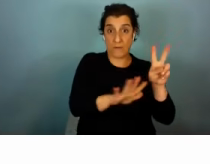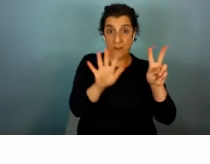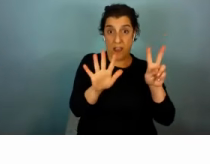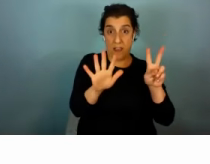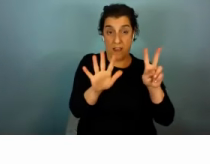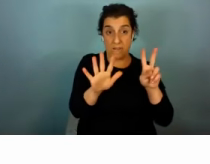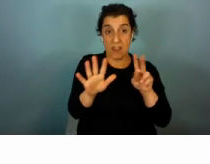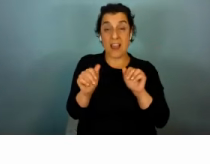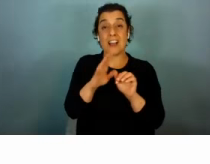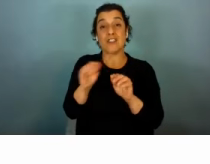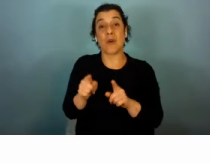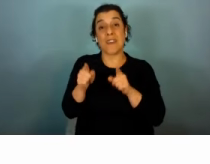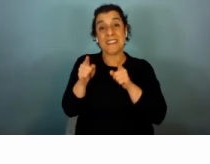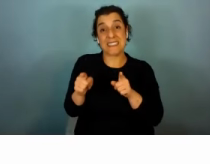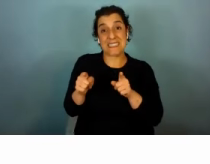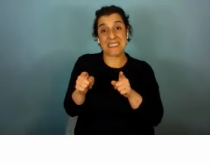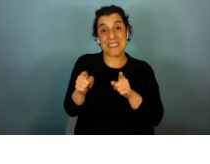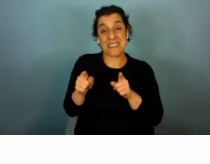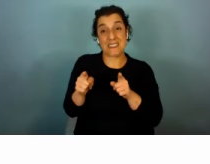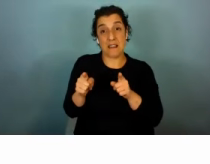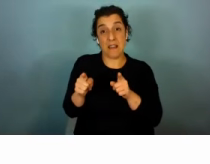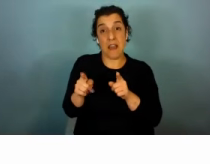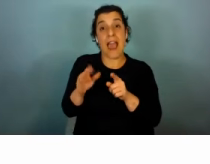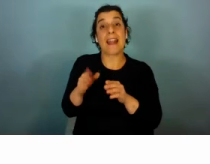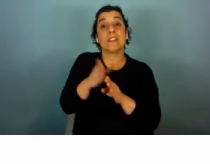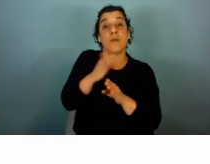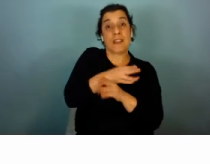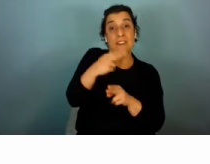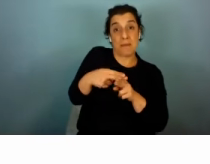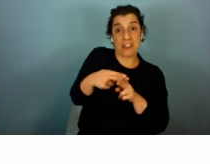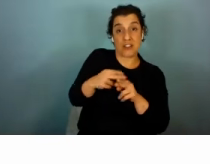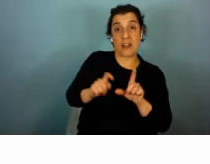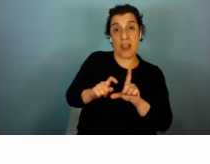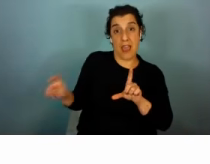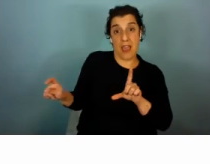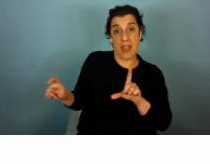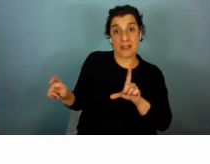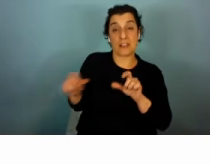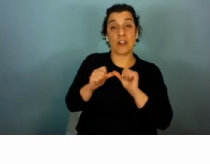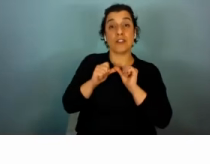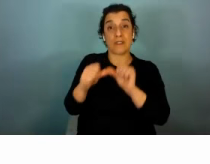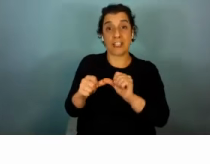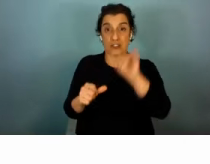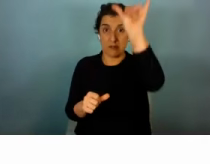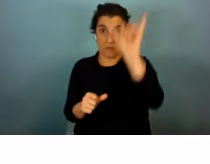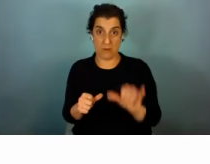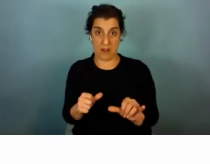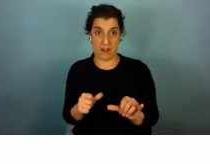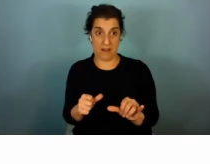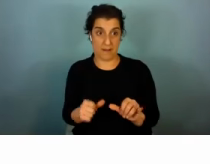word and its previous mention plotted on the x-axis and the duration plotted on the y-axis.